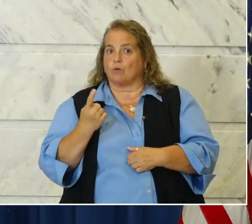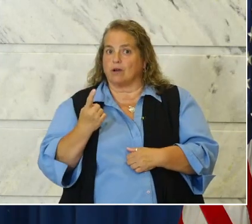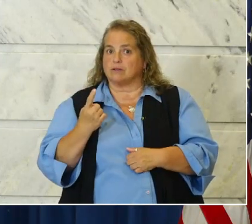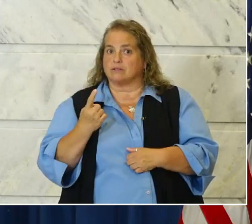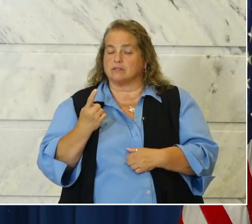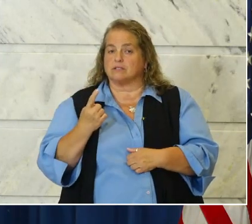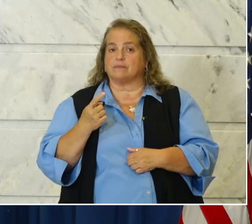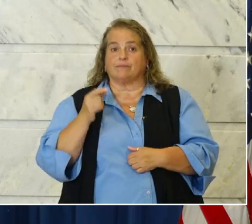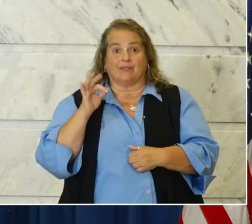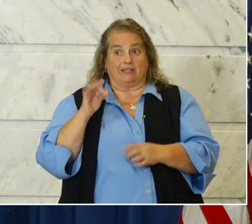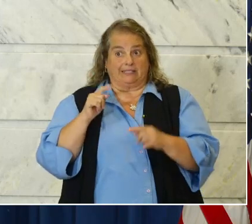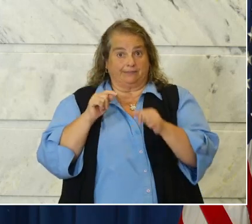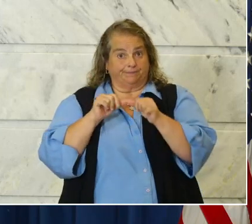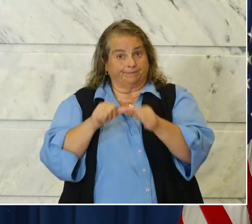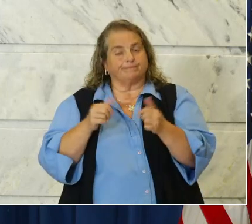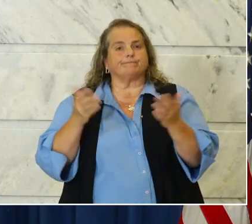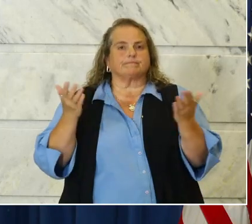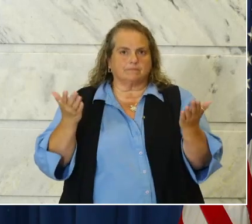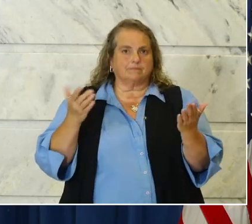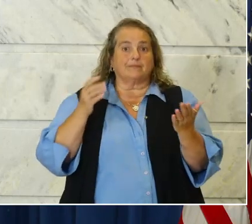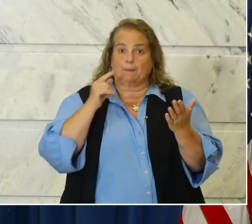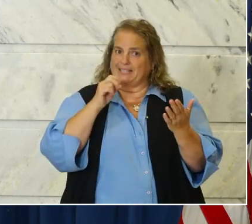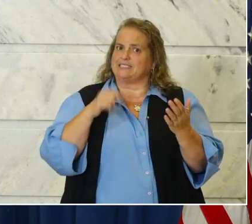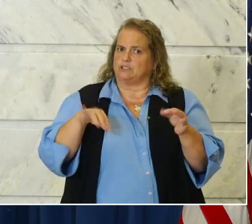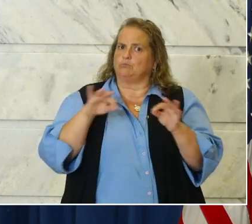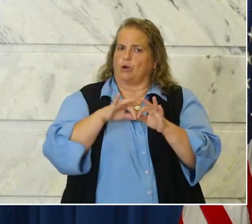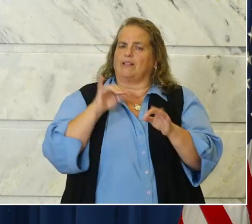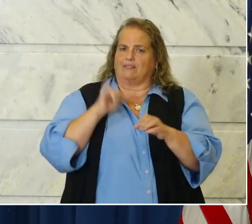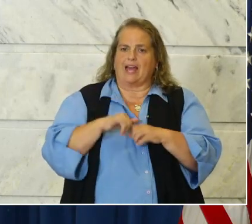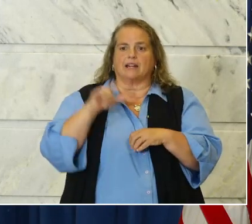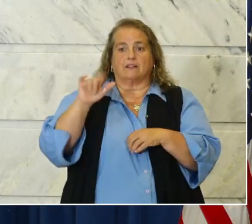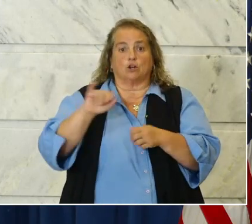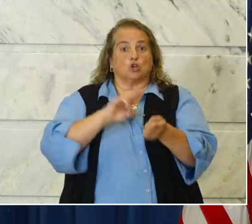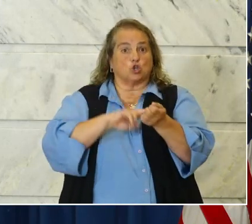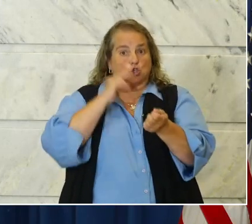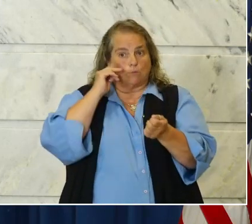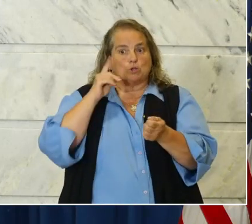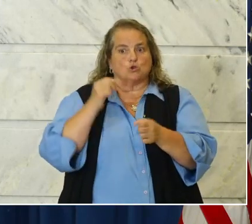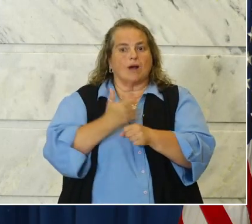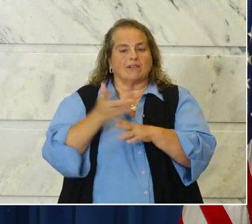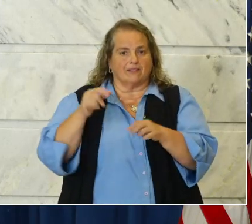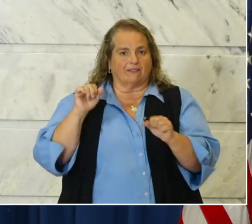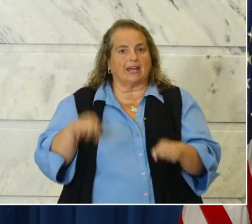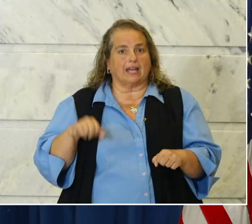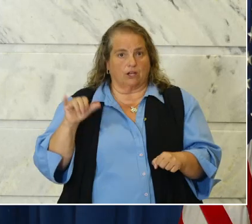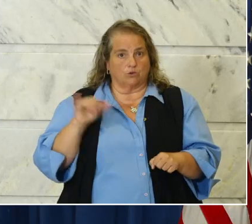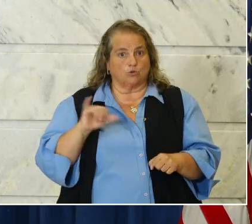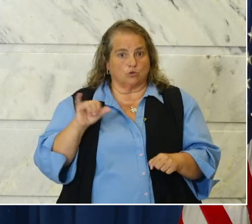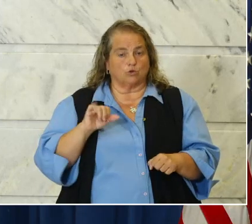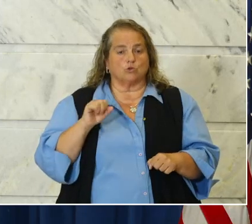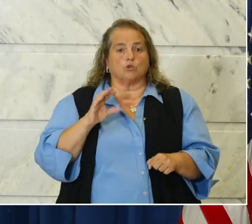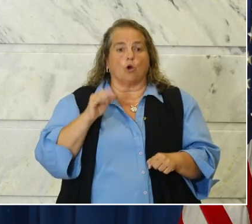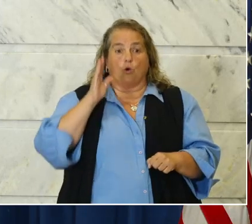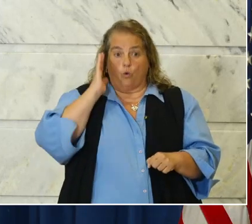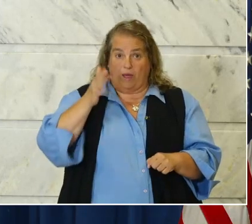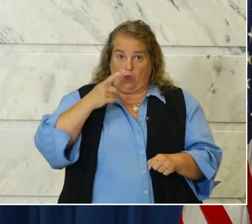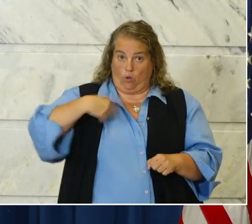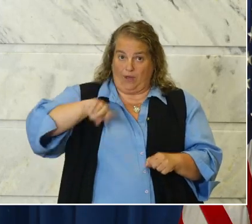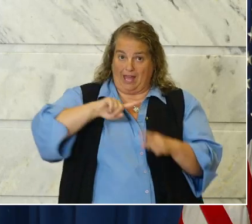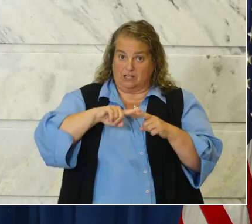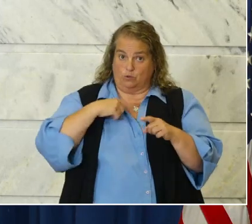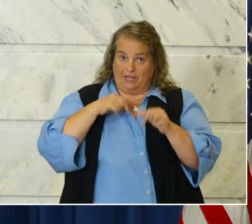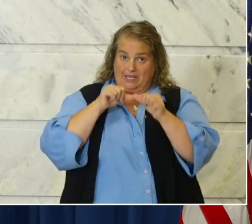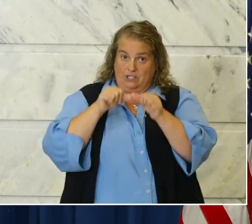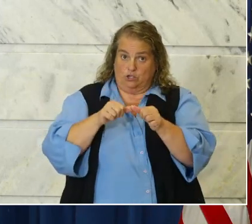these facilities. It's also important to make sure the facility is doing everything else that they should. But will we, as we continue to